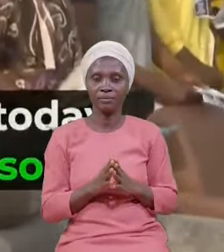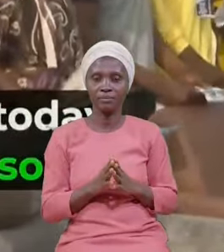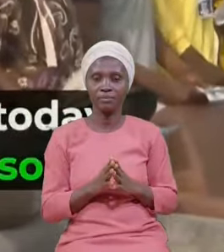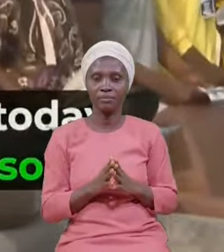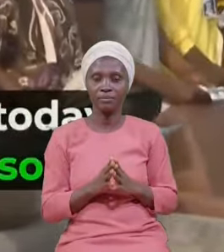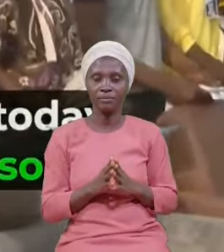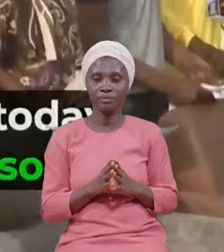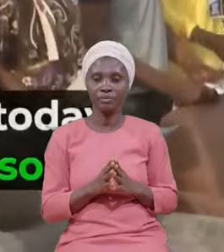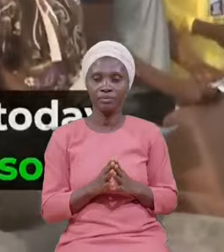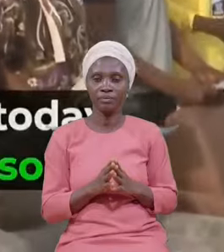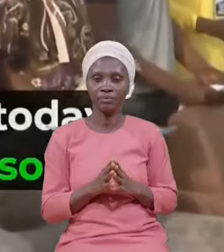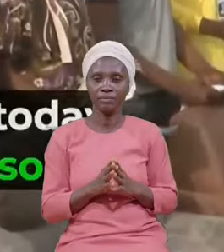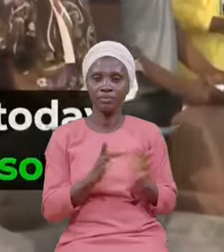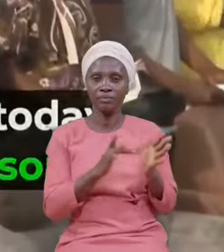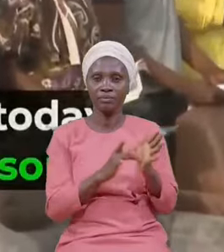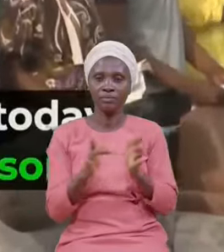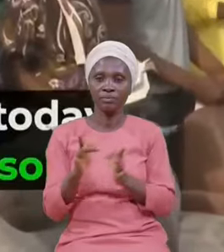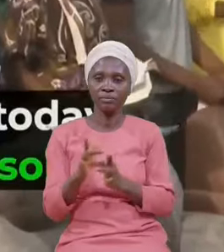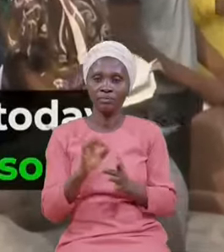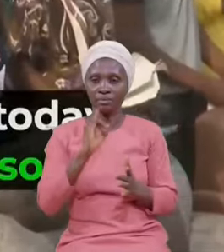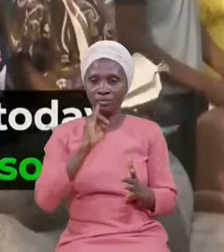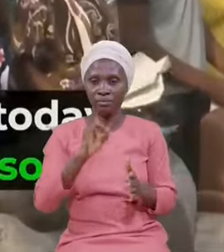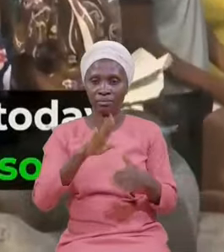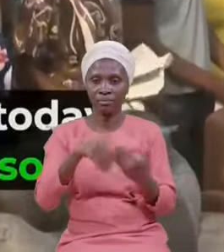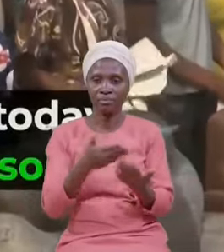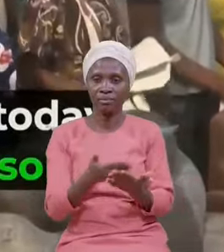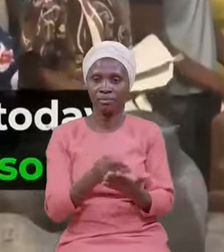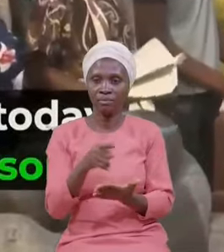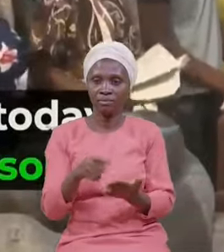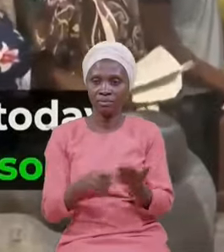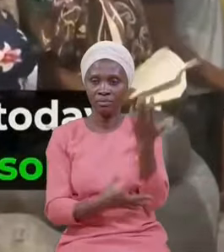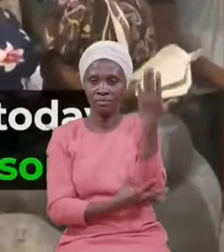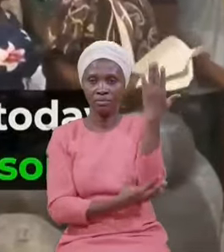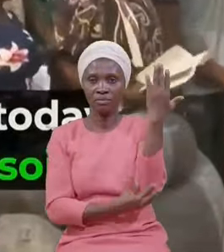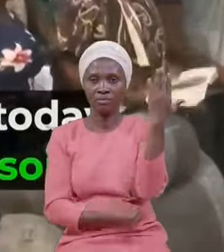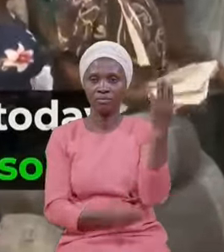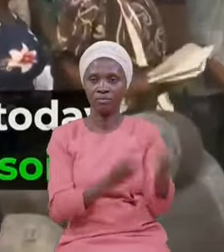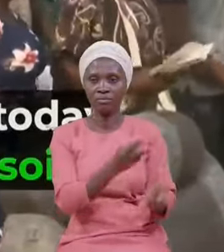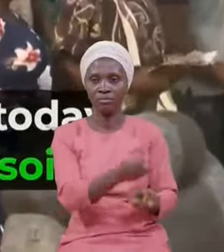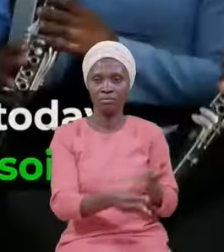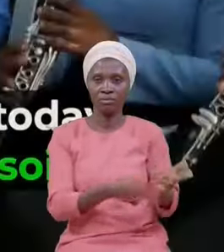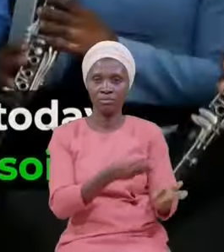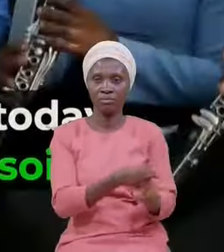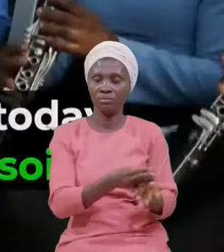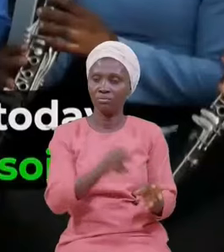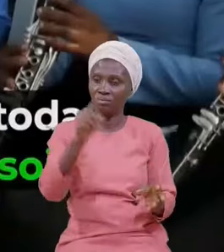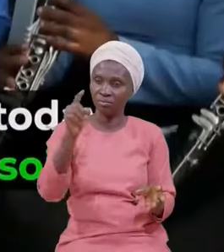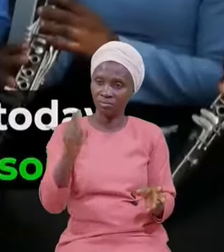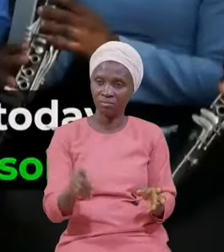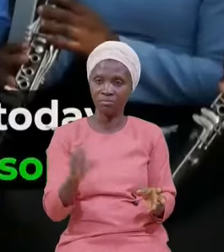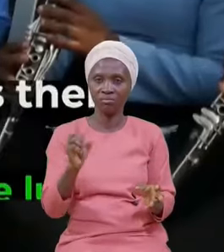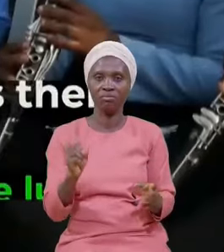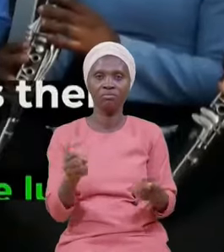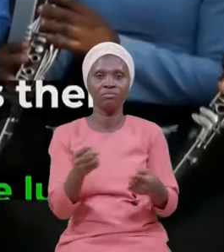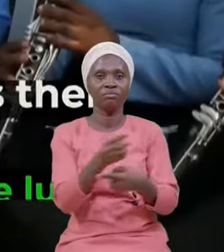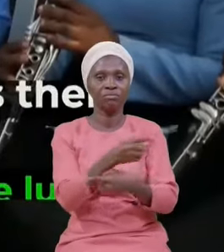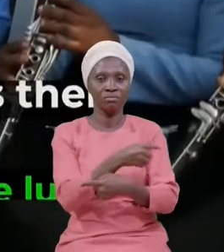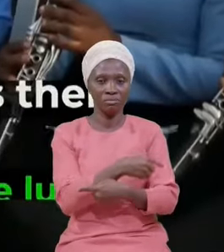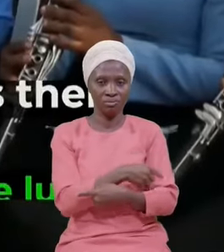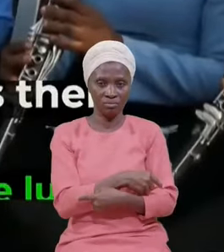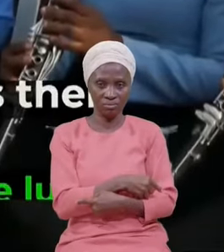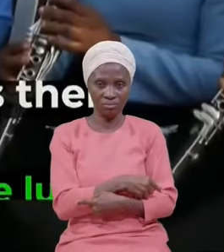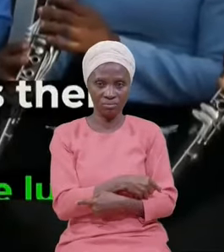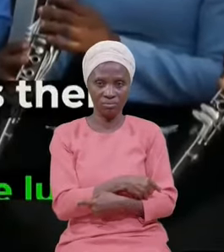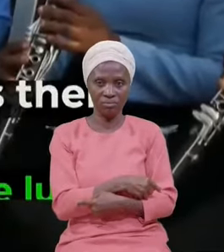I Jesus is all this for what needs today